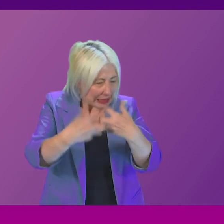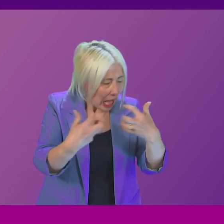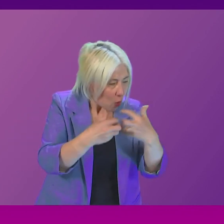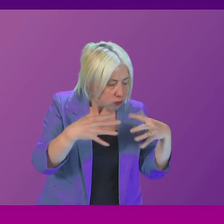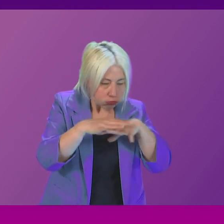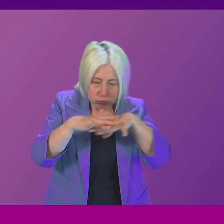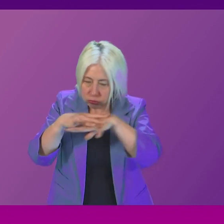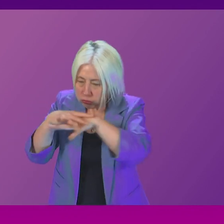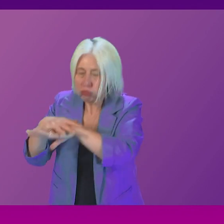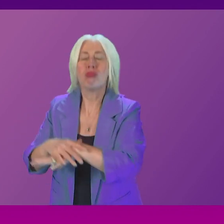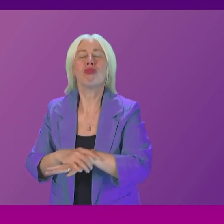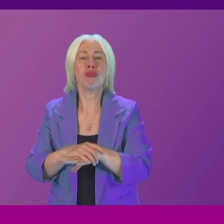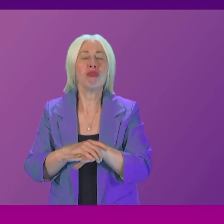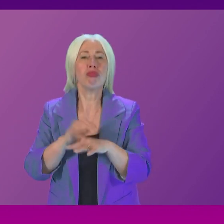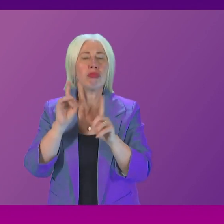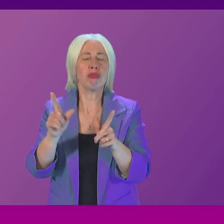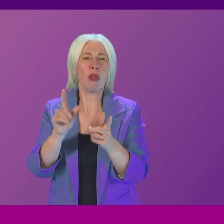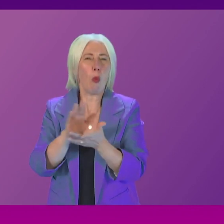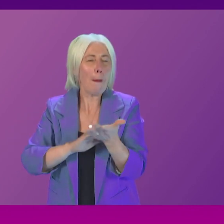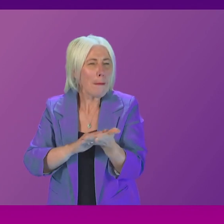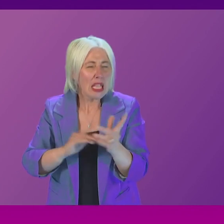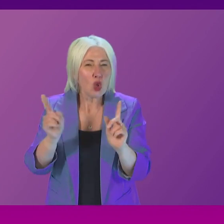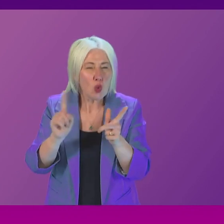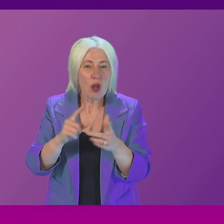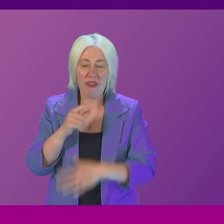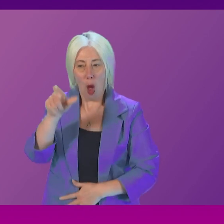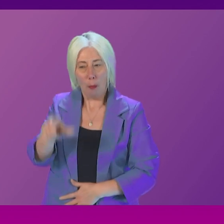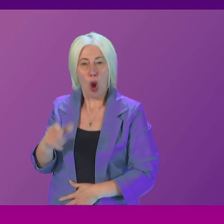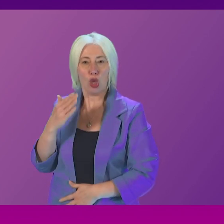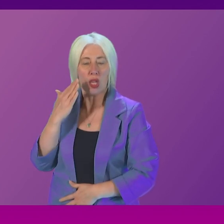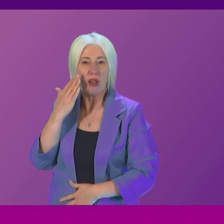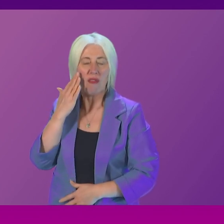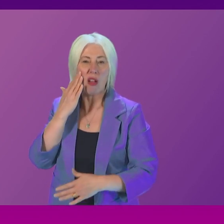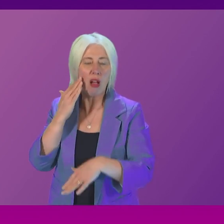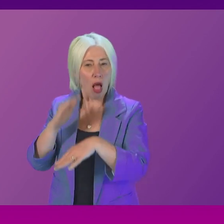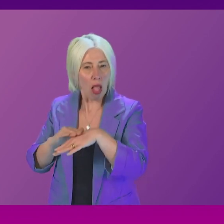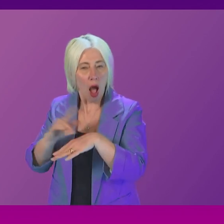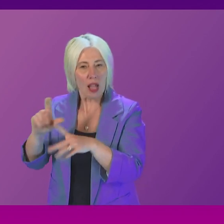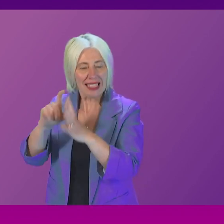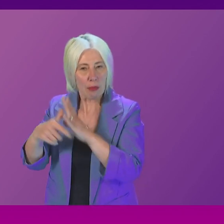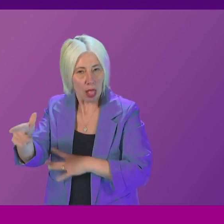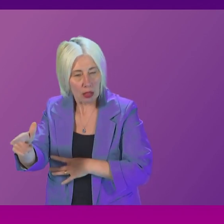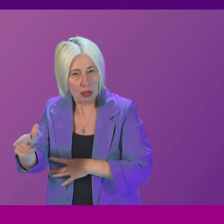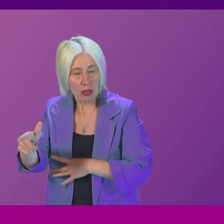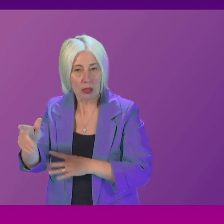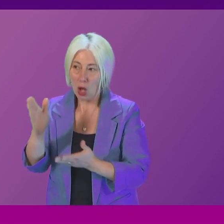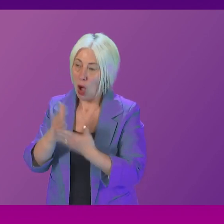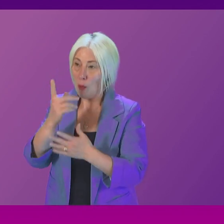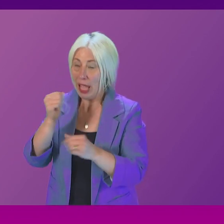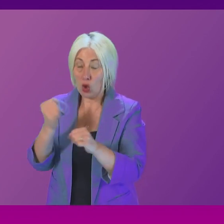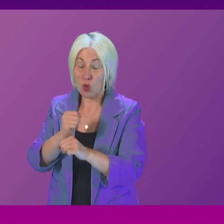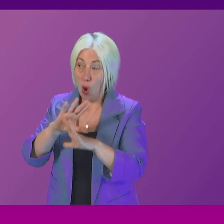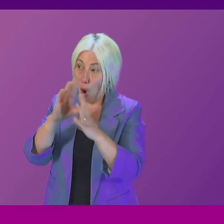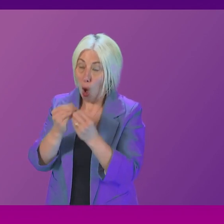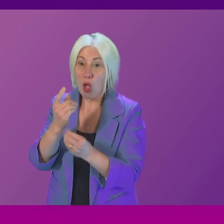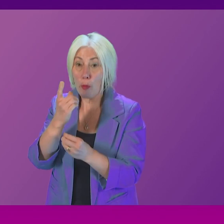Of course, what I mean by that is, for example, if we have a person of colour that has a disability, we can do everything we want to do